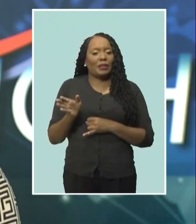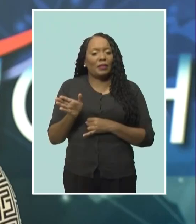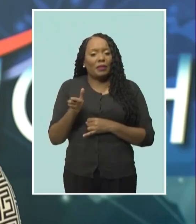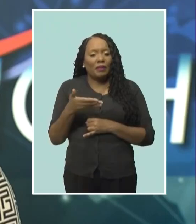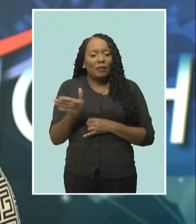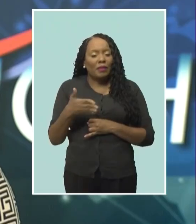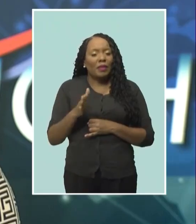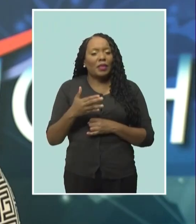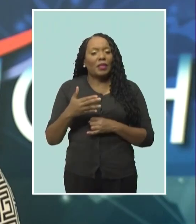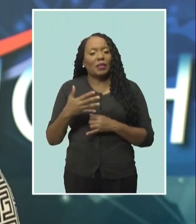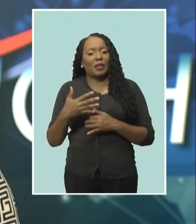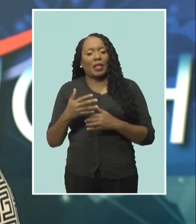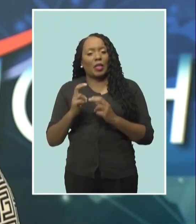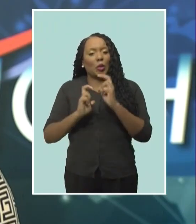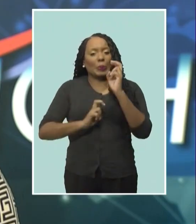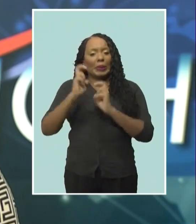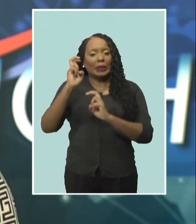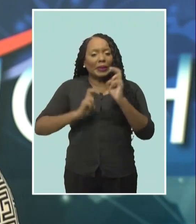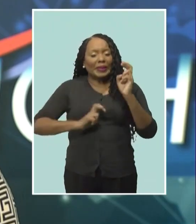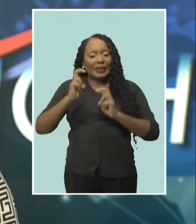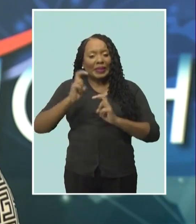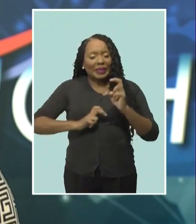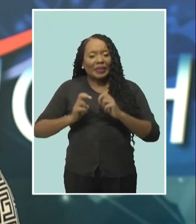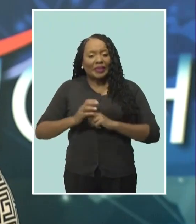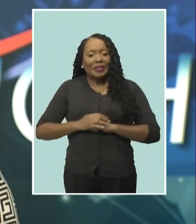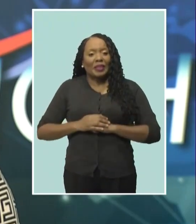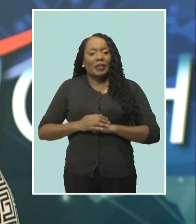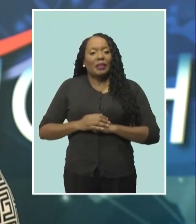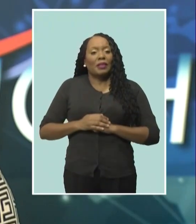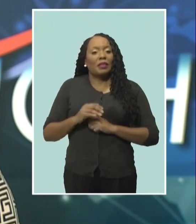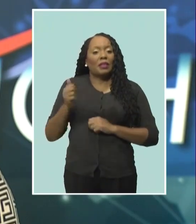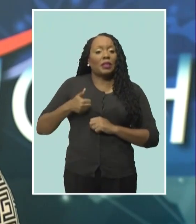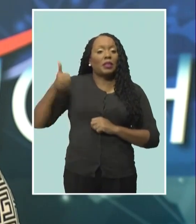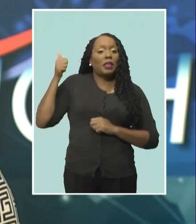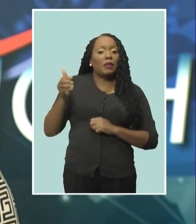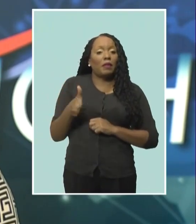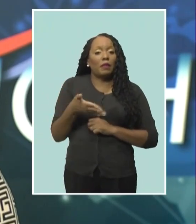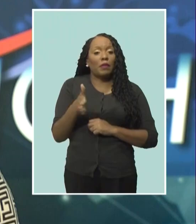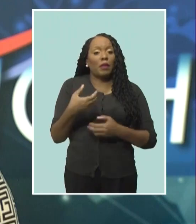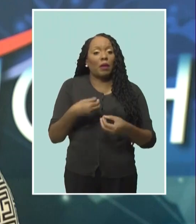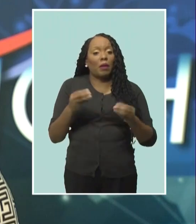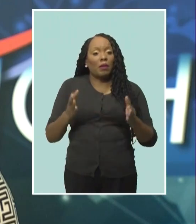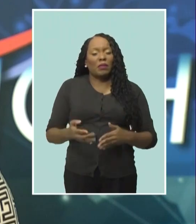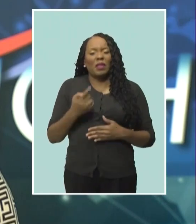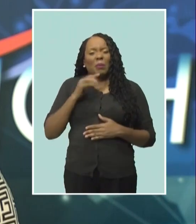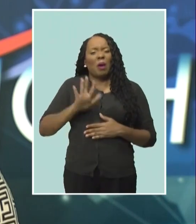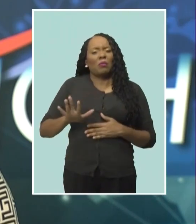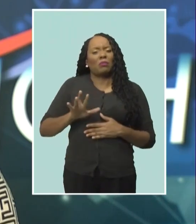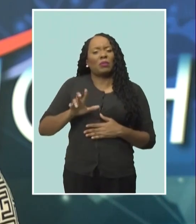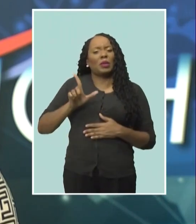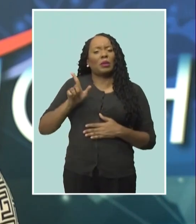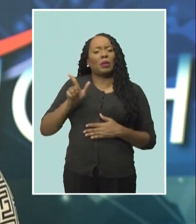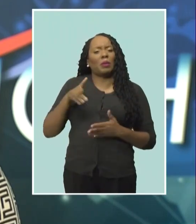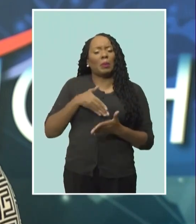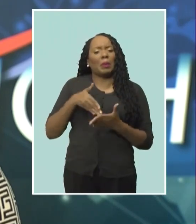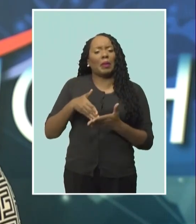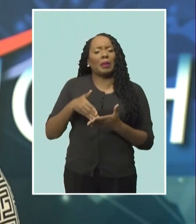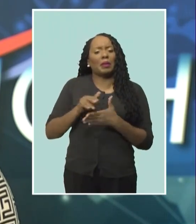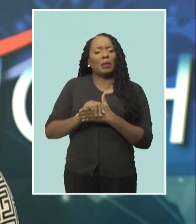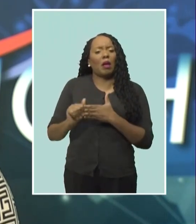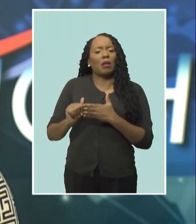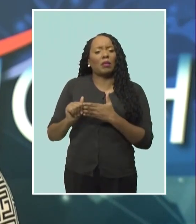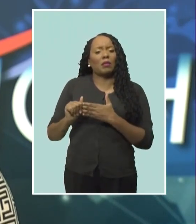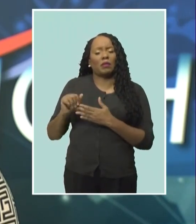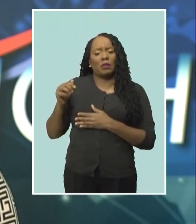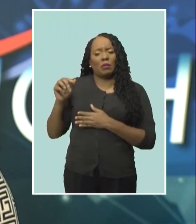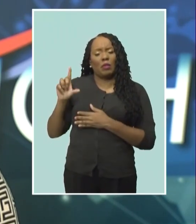Tournament. The island's Chief Fisheries Officer, Dr. Shelley-Ann Cox, puts the figure at $21 million since 2016. She says the